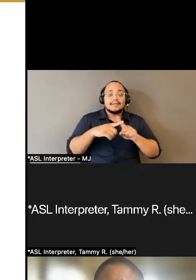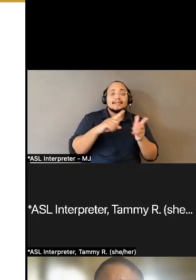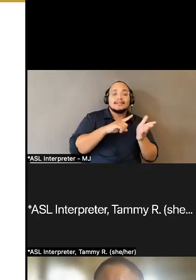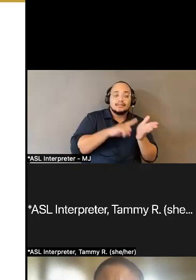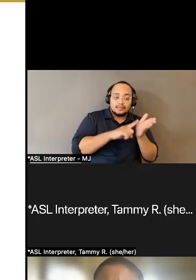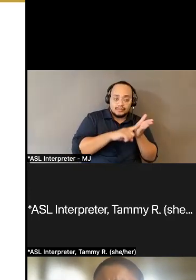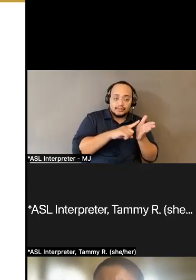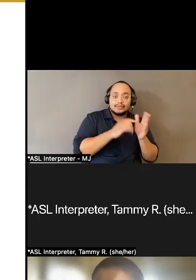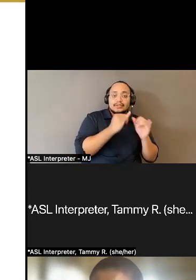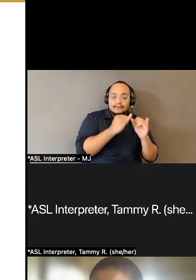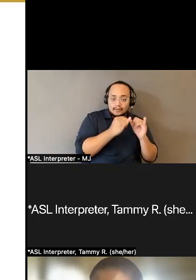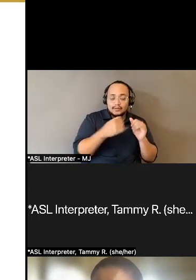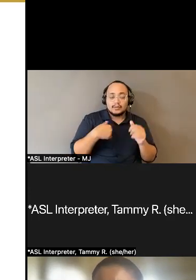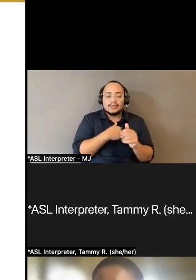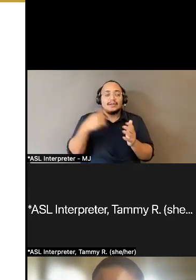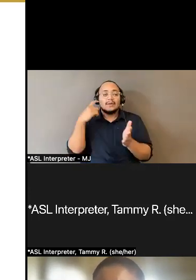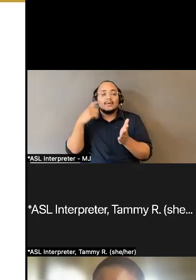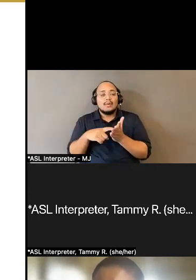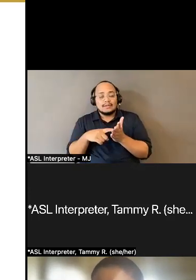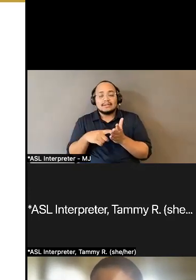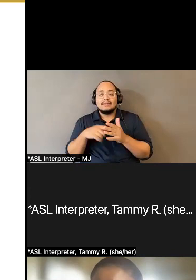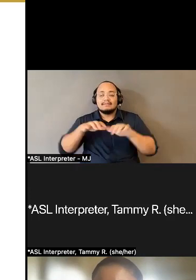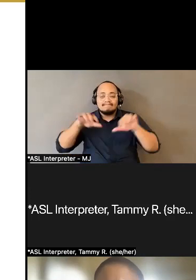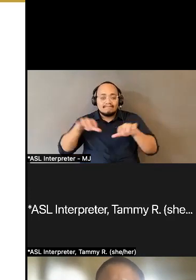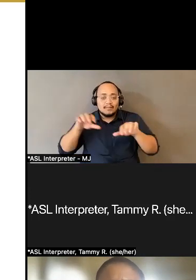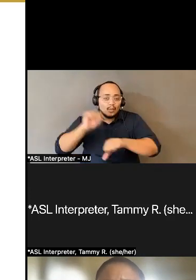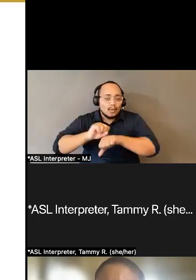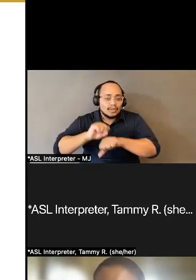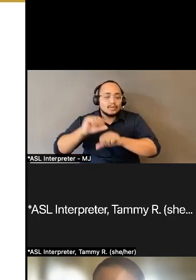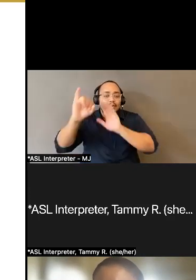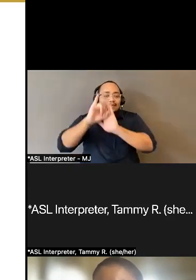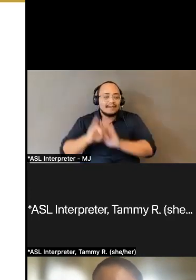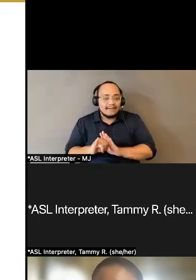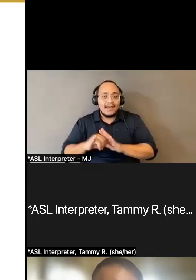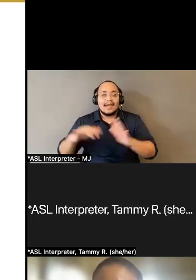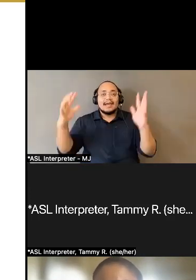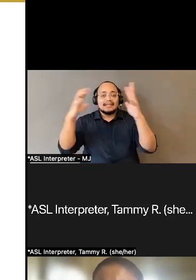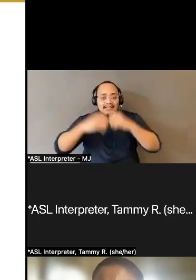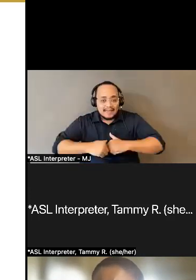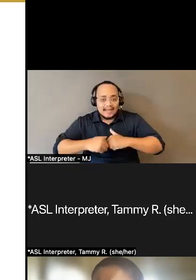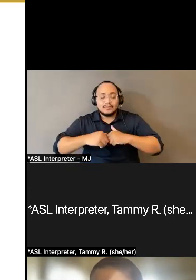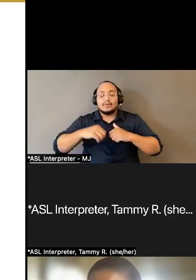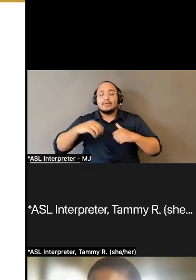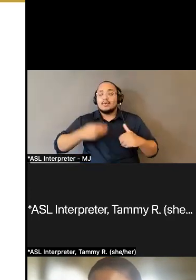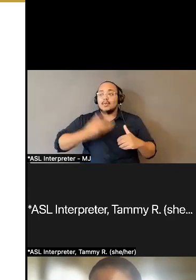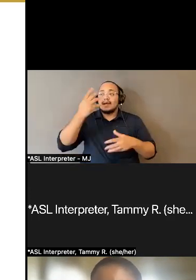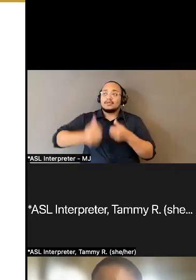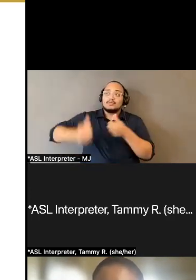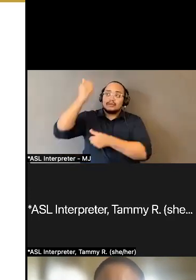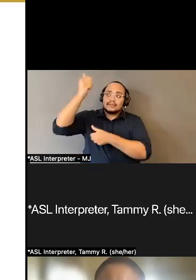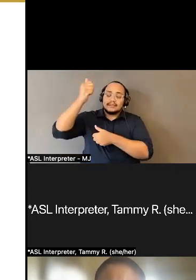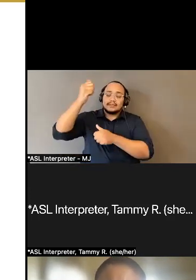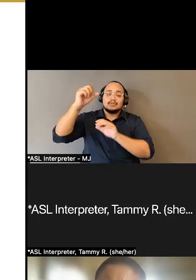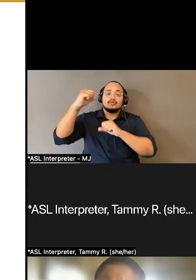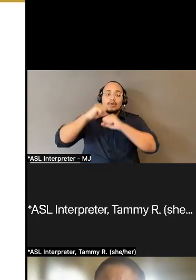placed on working to identify and dismantle the white supremacist structural policies